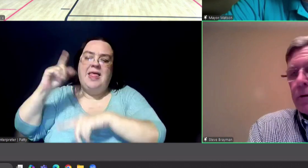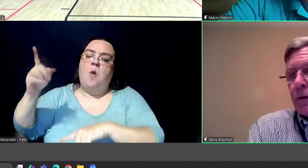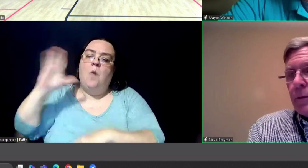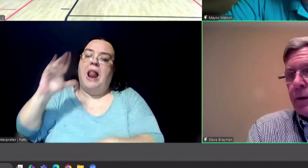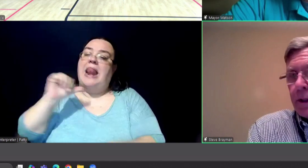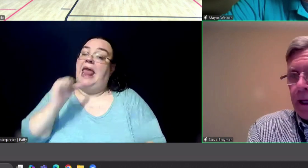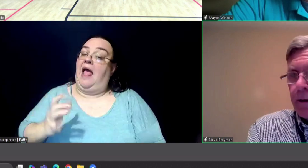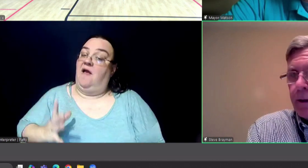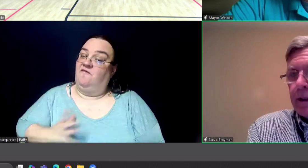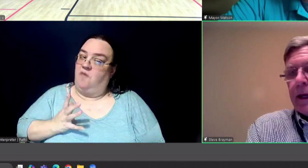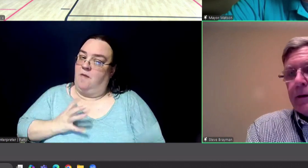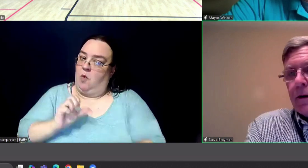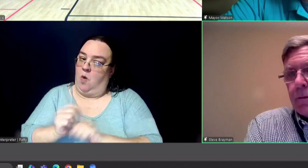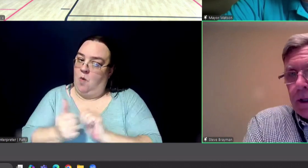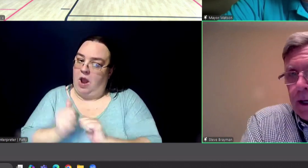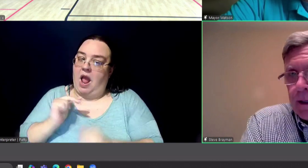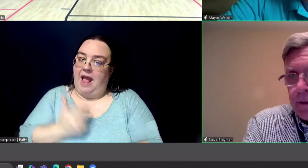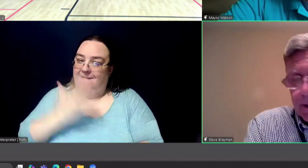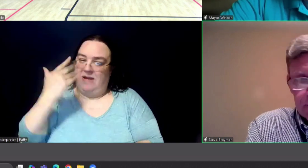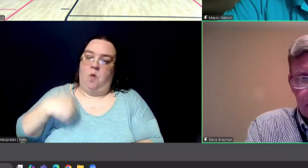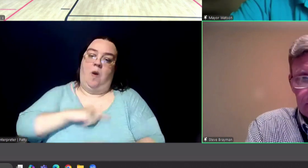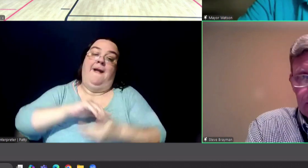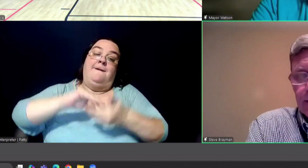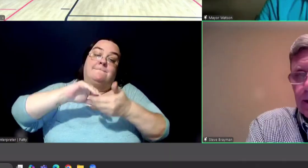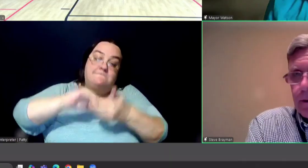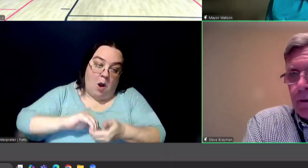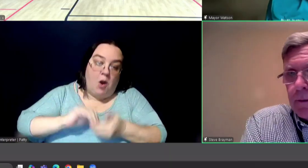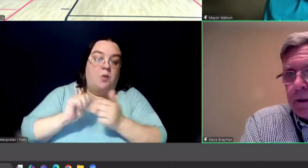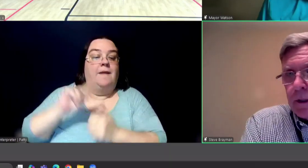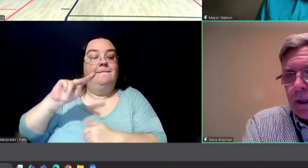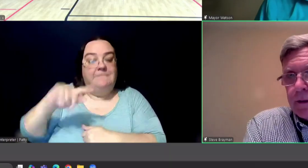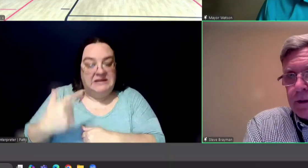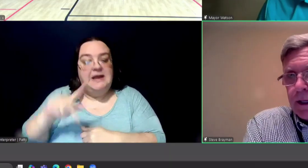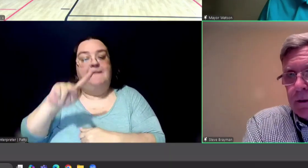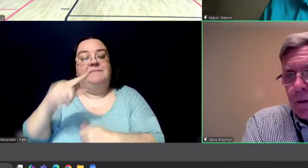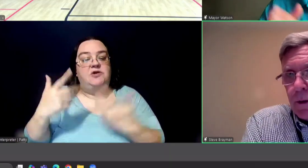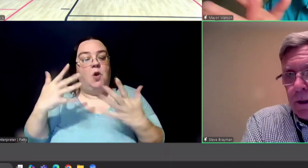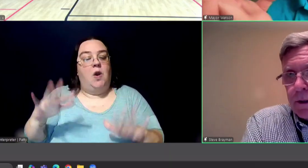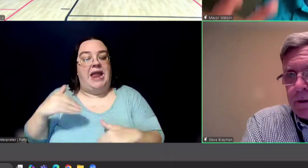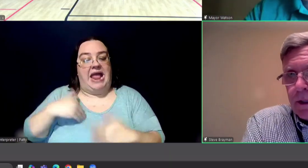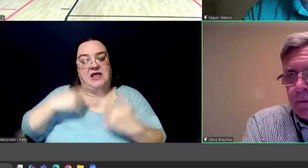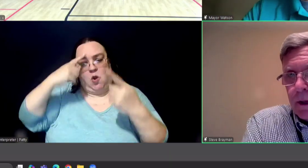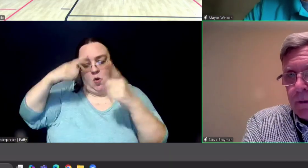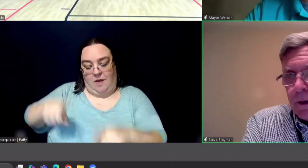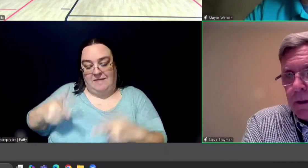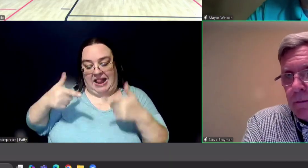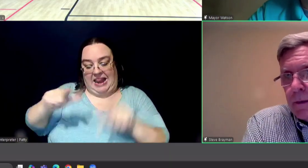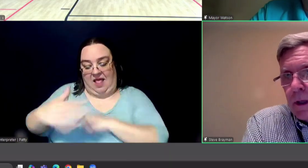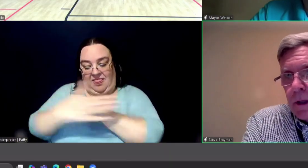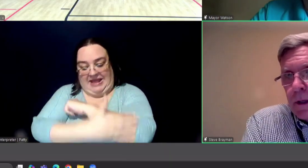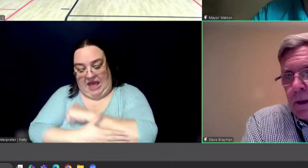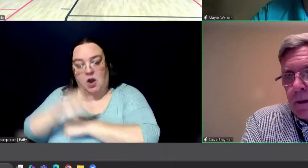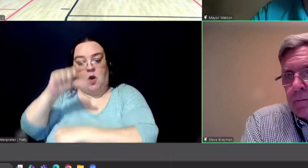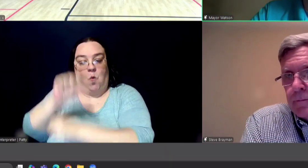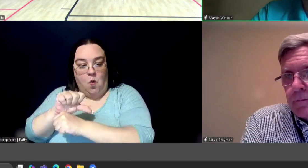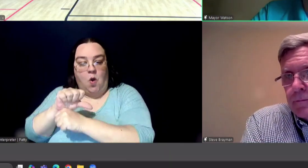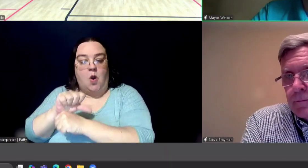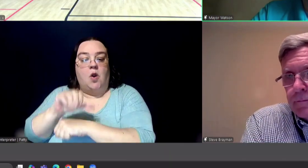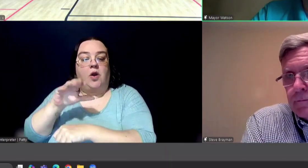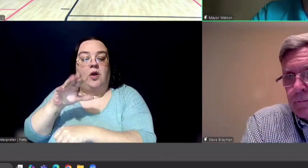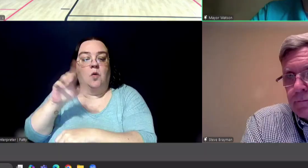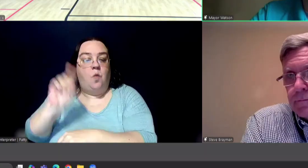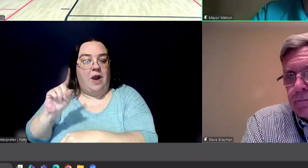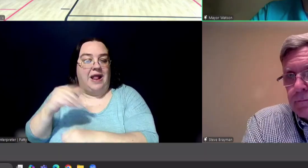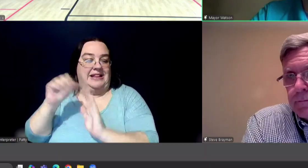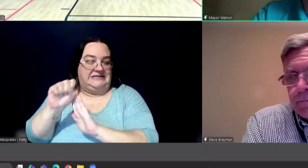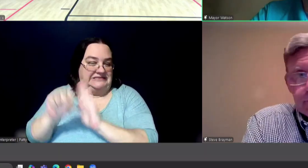we're partnering with the county. The county already has like a standing agreement that allows the county to work in state right of way. I got you. Okay, you